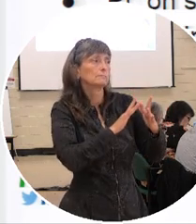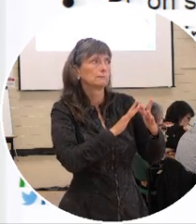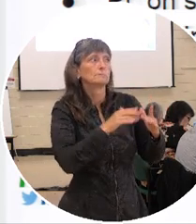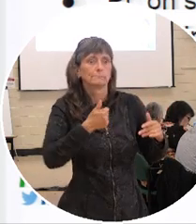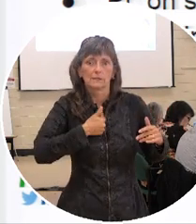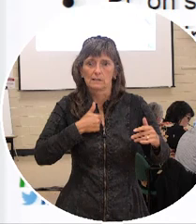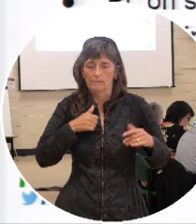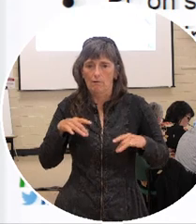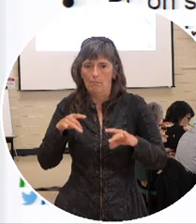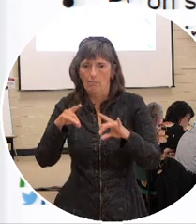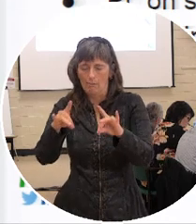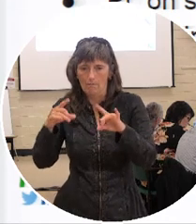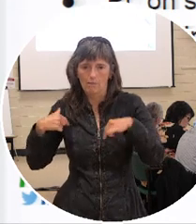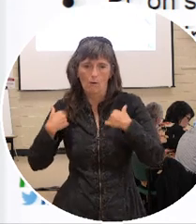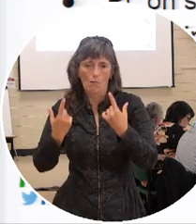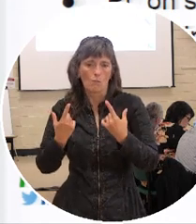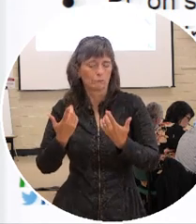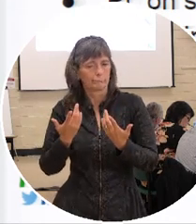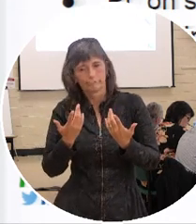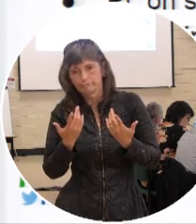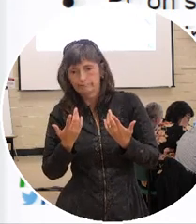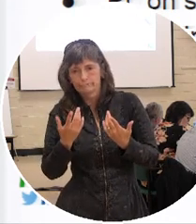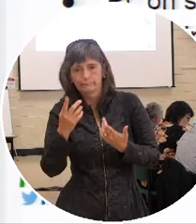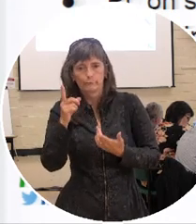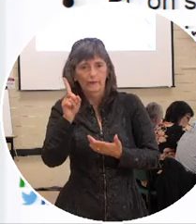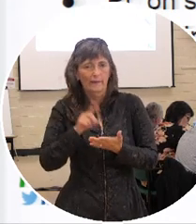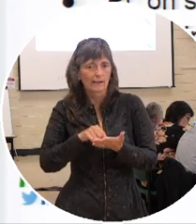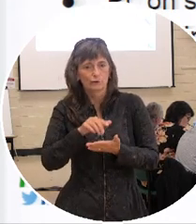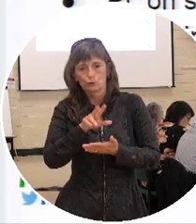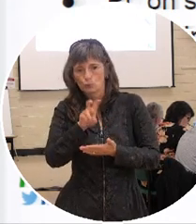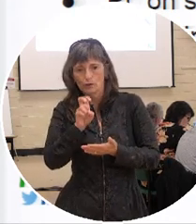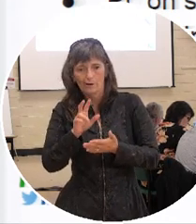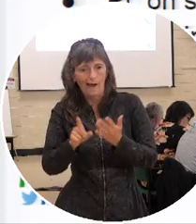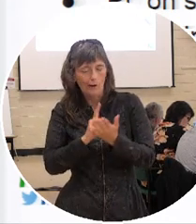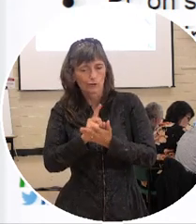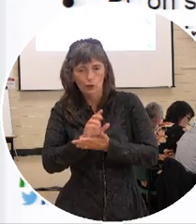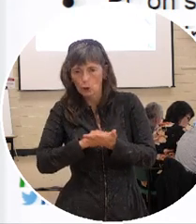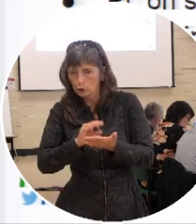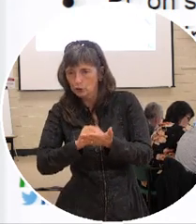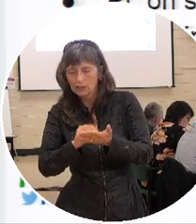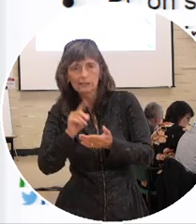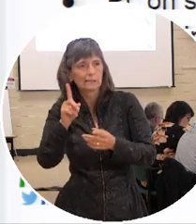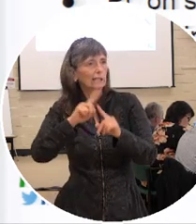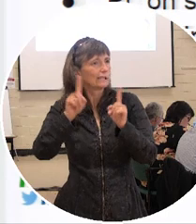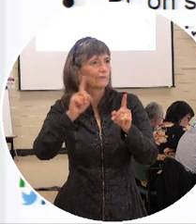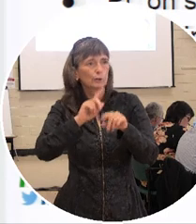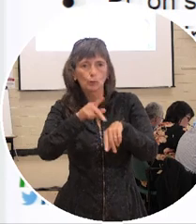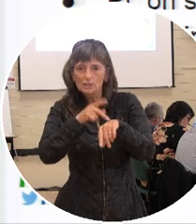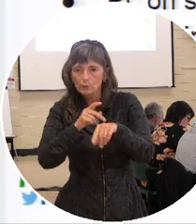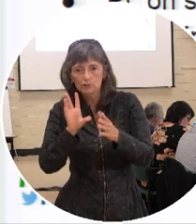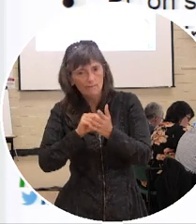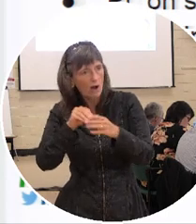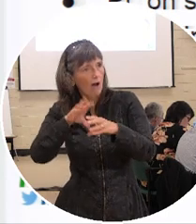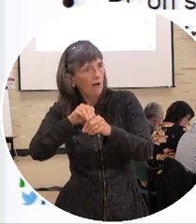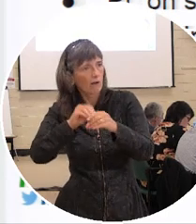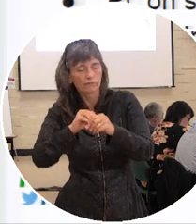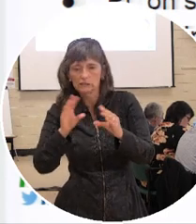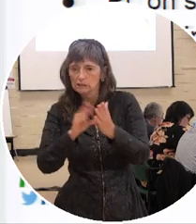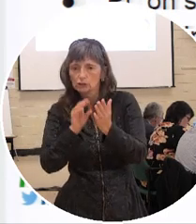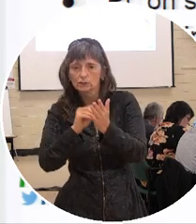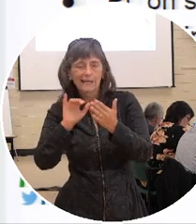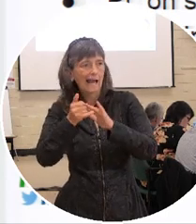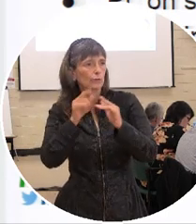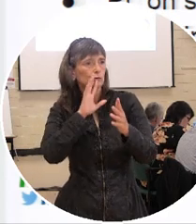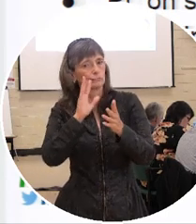learning, over 1,200 hours of professional learning on school finances, 311 principals and assistant principals, and over 230